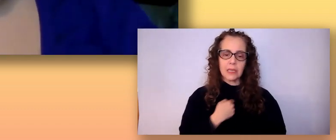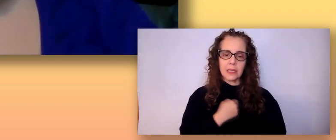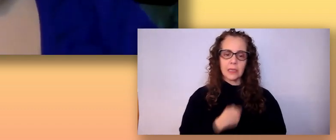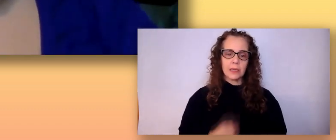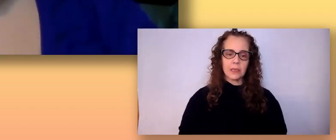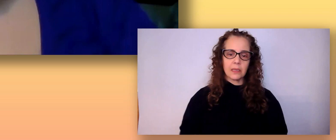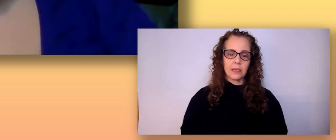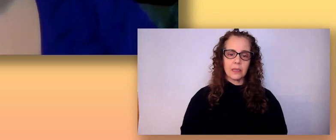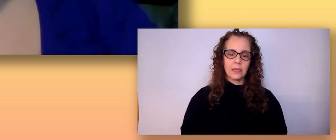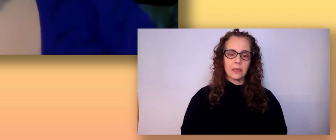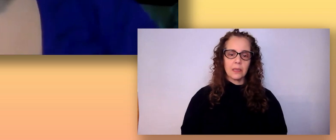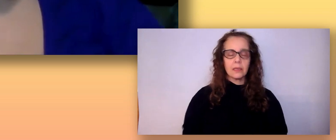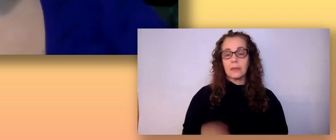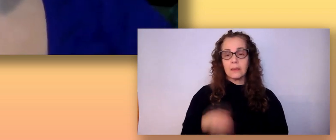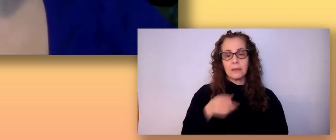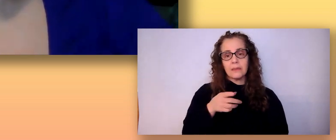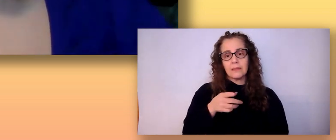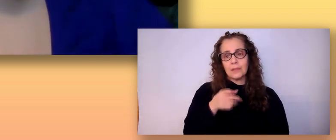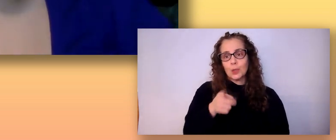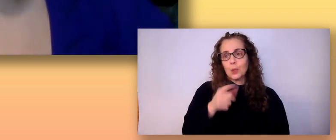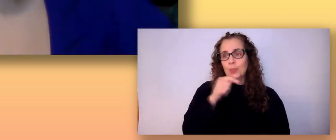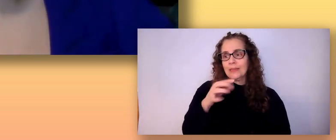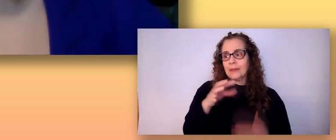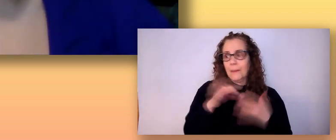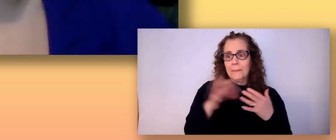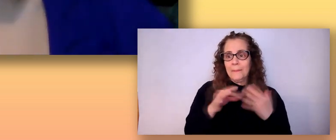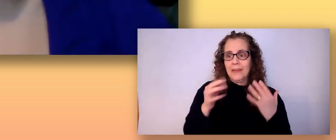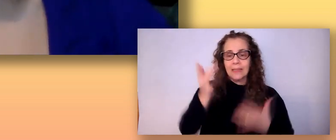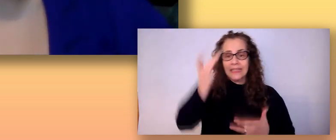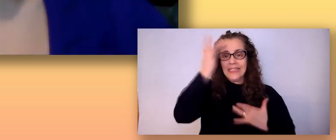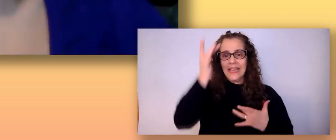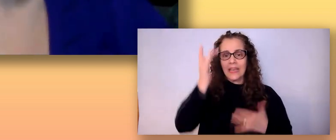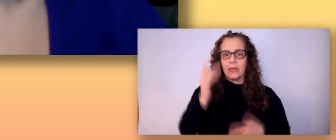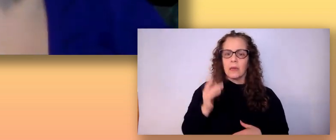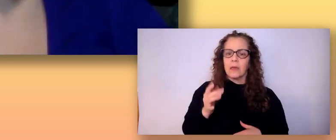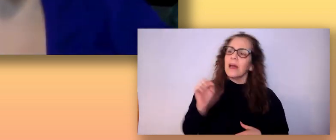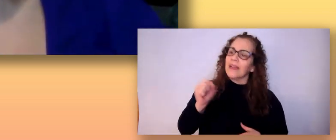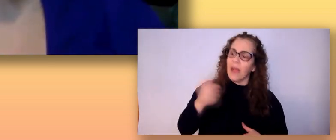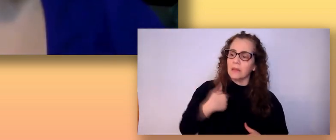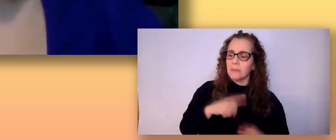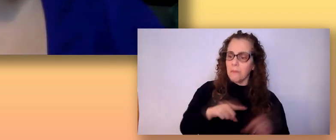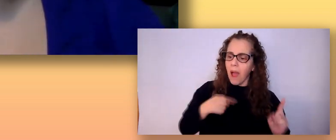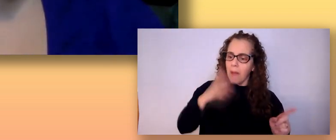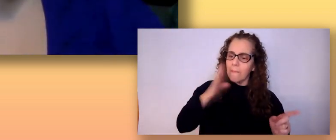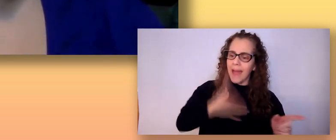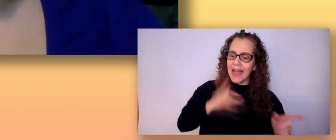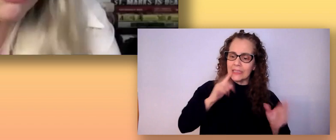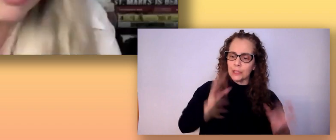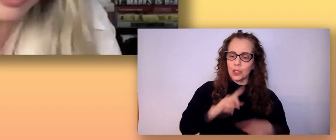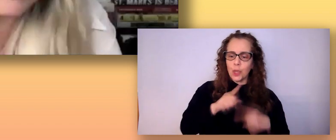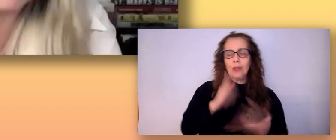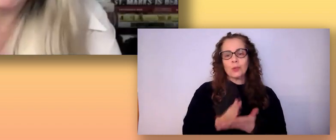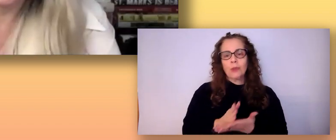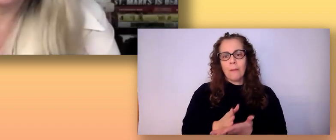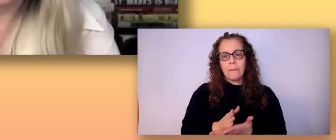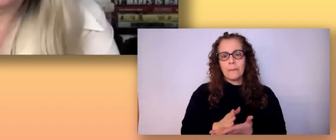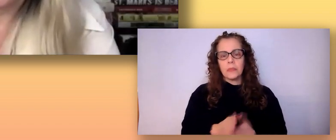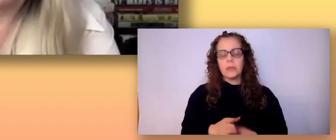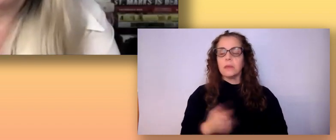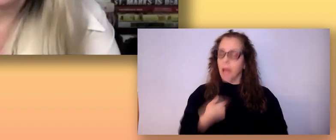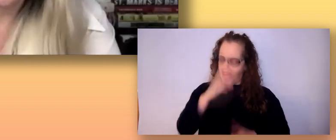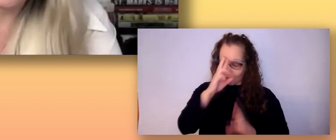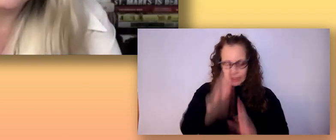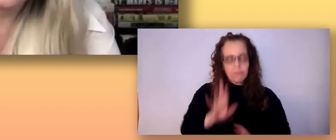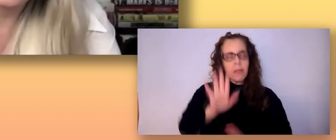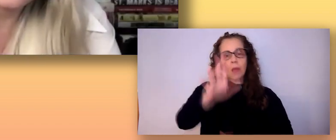I didn't choose to be sick. But I chose when I wanted to stop, and maybe that wasn't fair to you. You know that I respect your